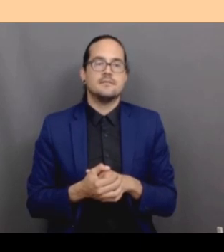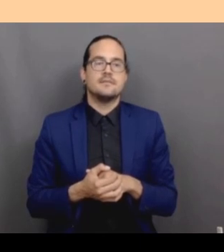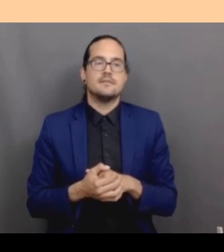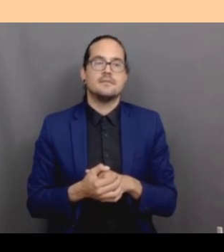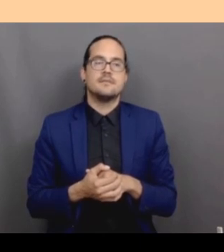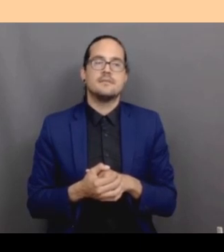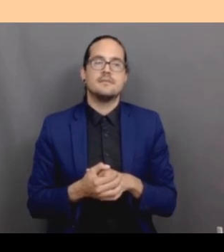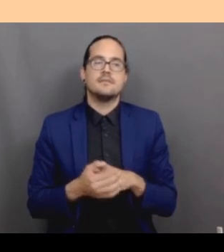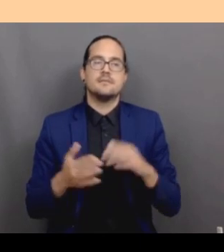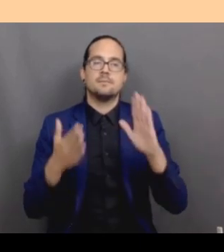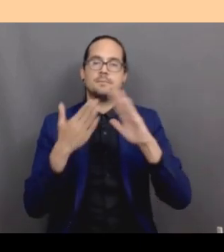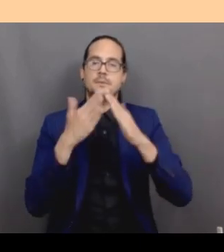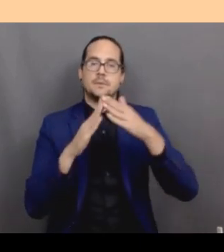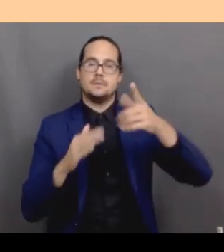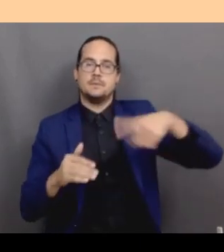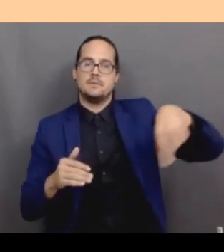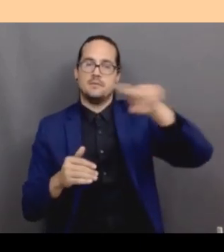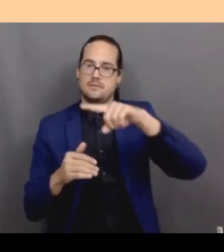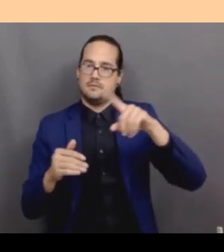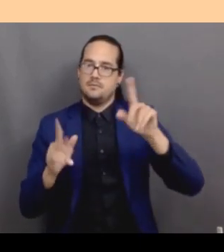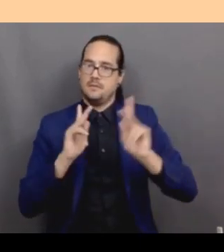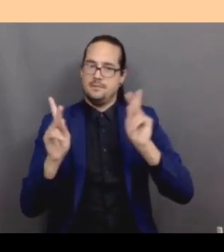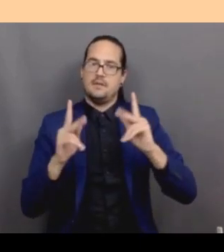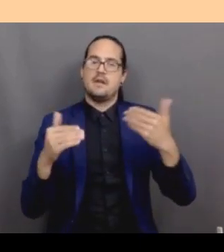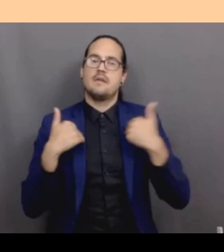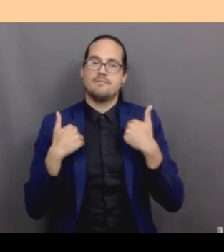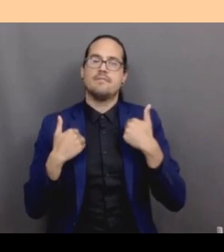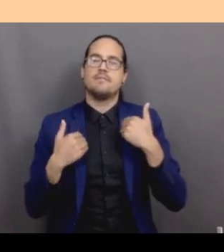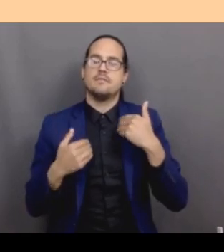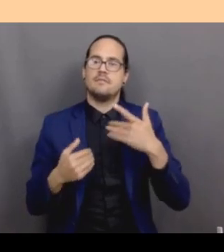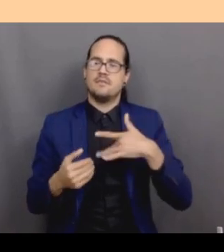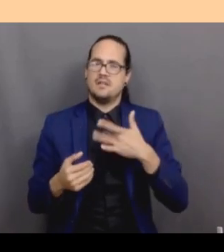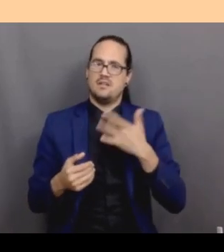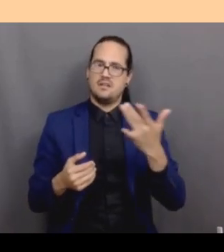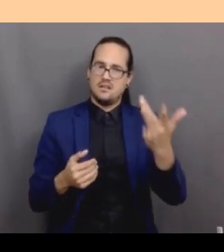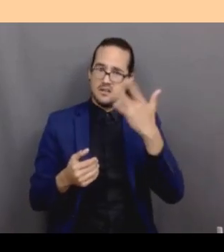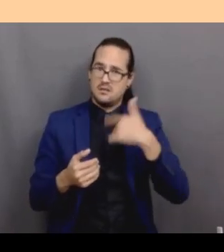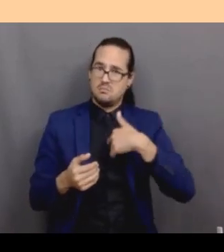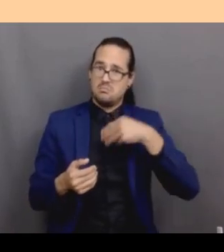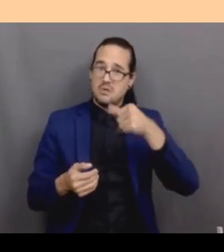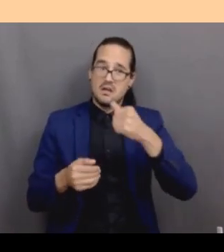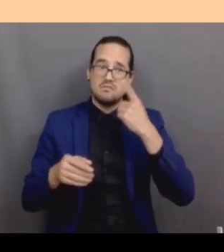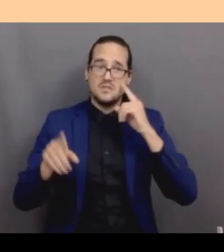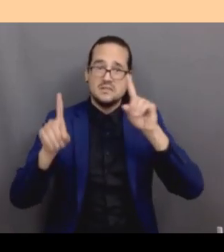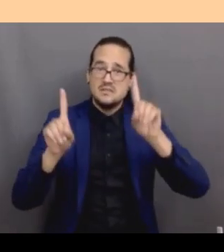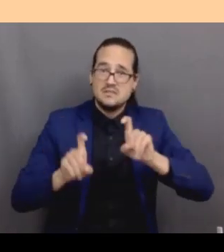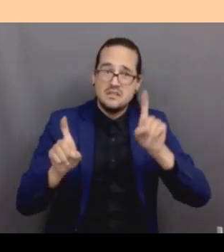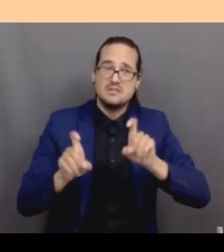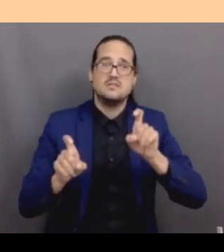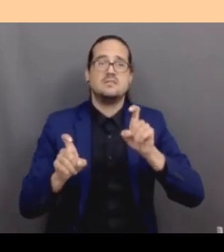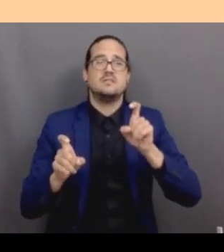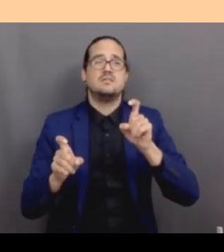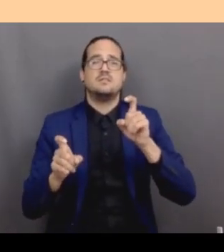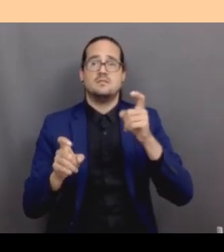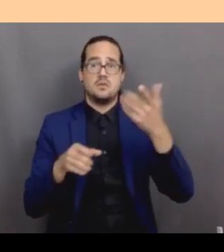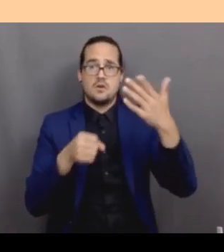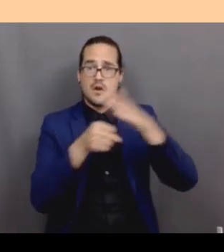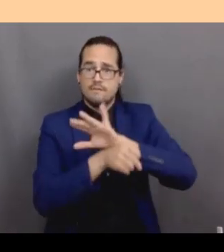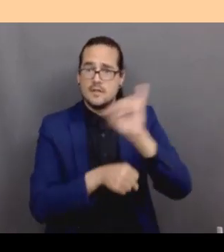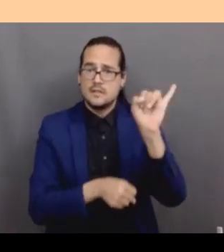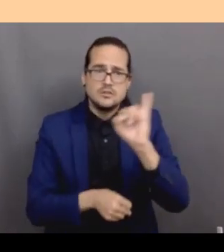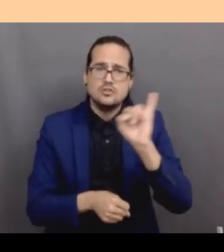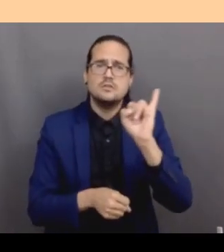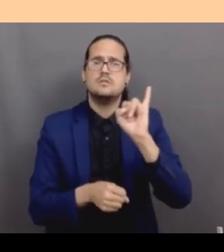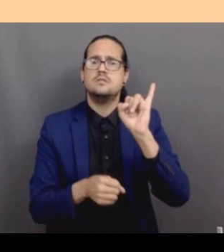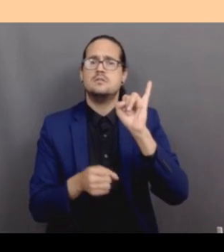of insurance copay, or you must have medical or health insurance to be tested. So is that actually true,